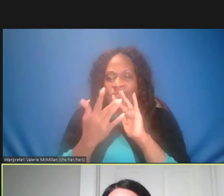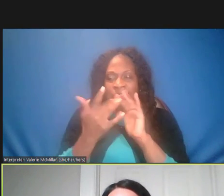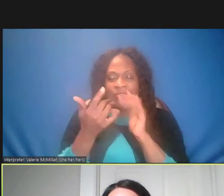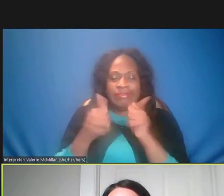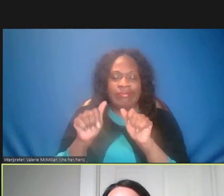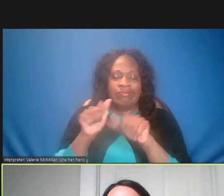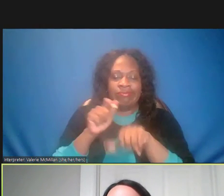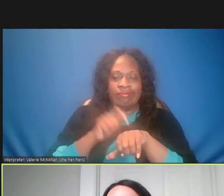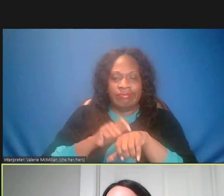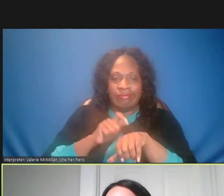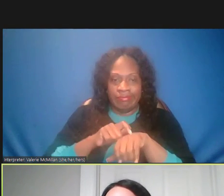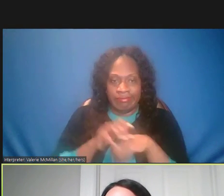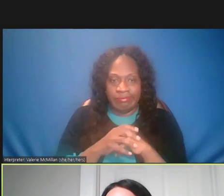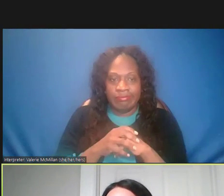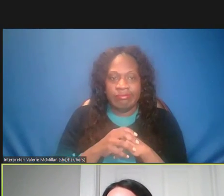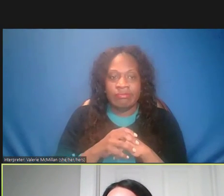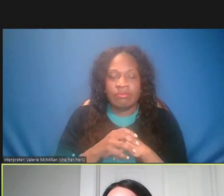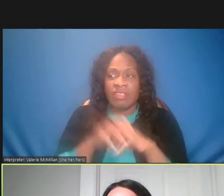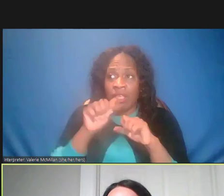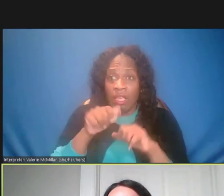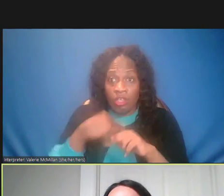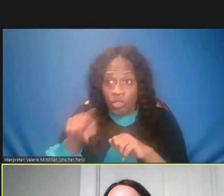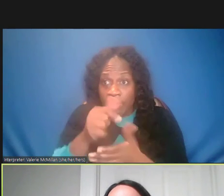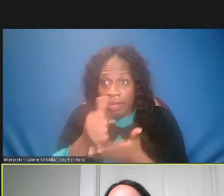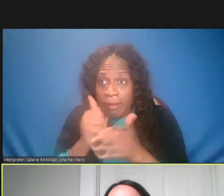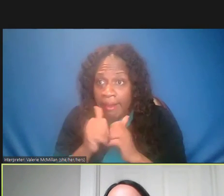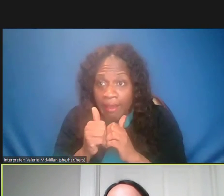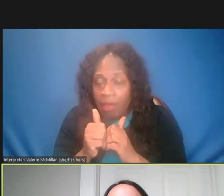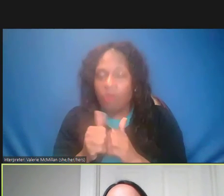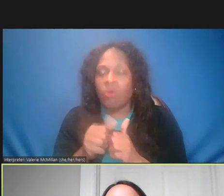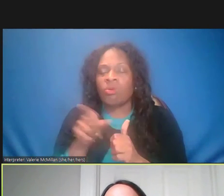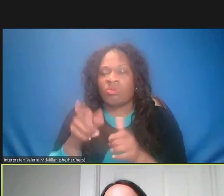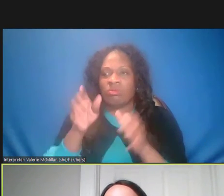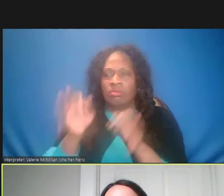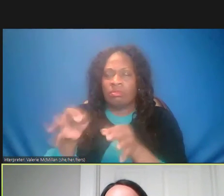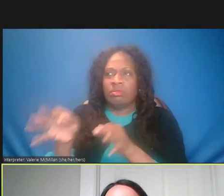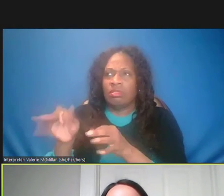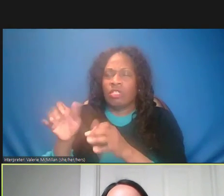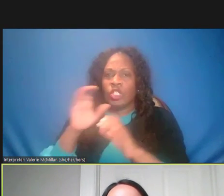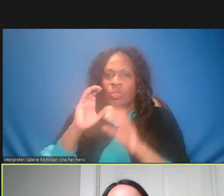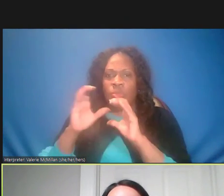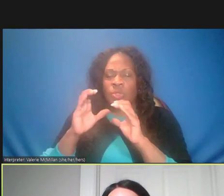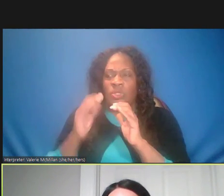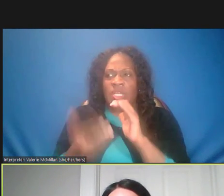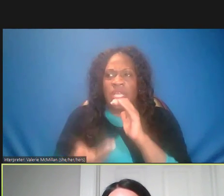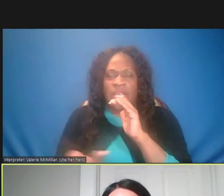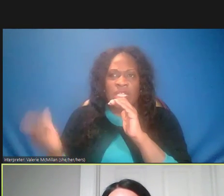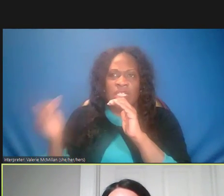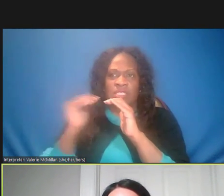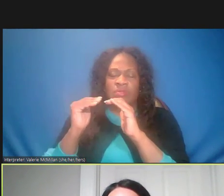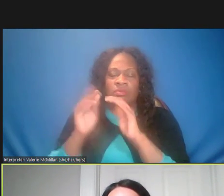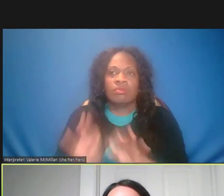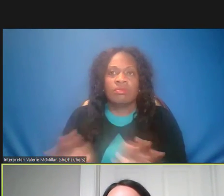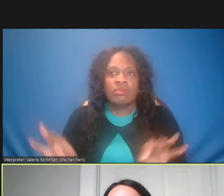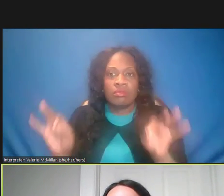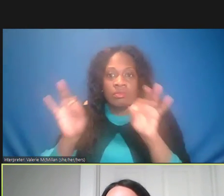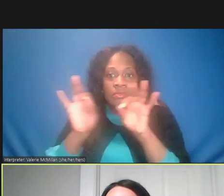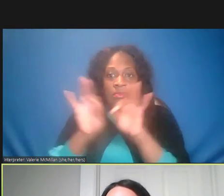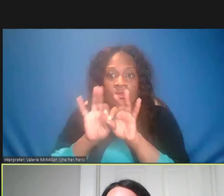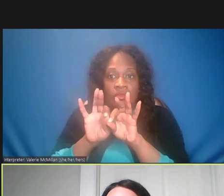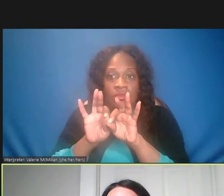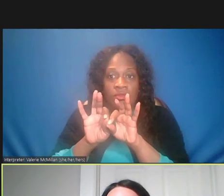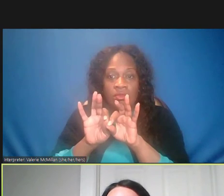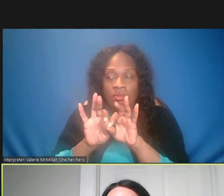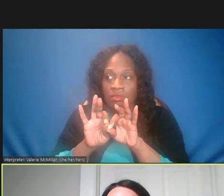time. And how can you help? You can decide that communication equity is critical. Have